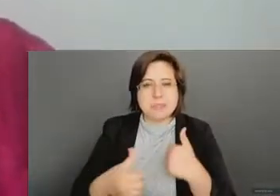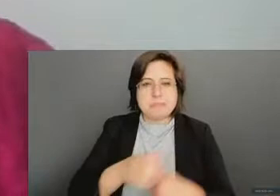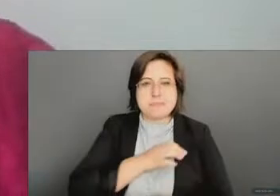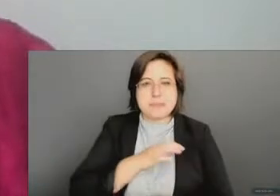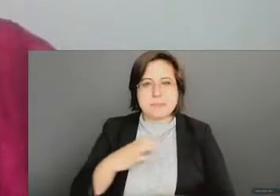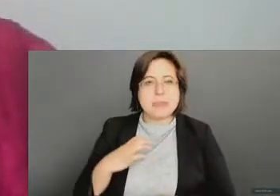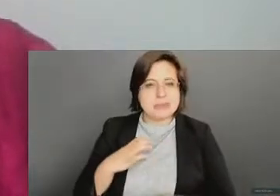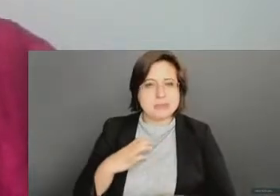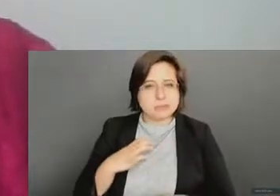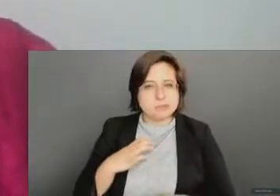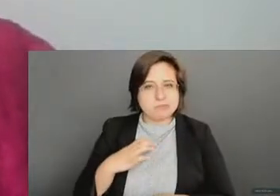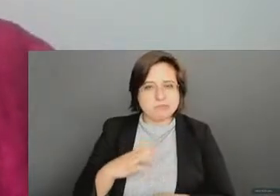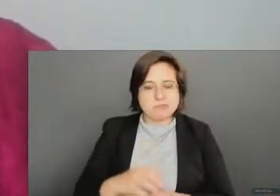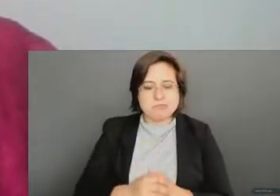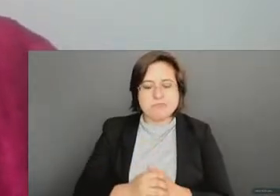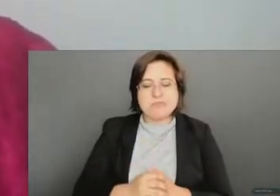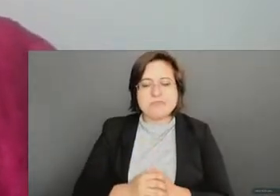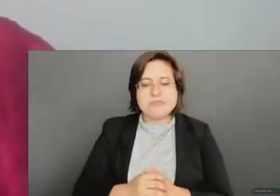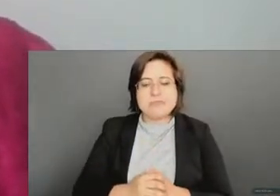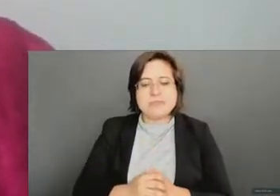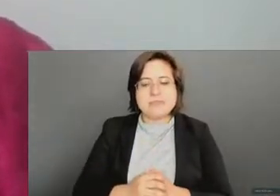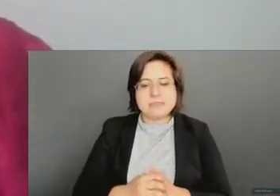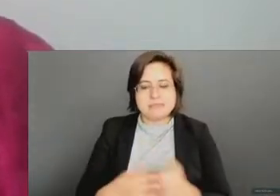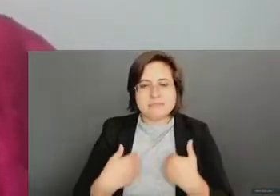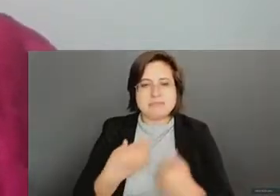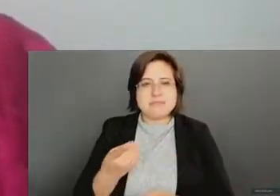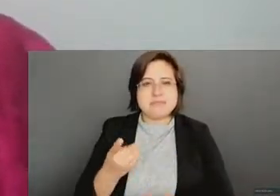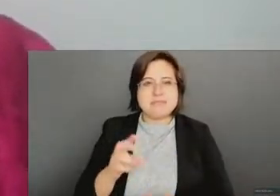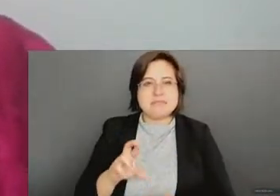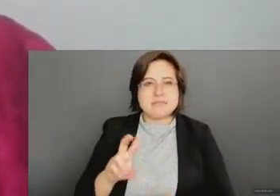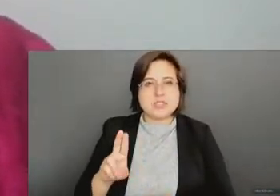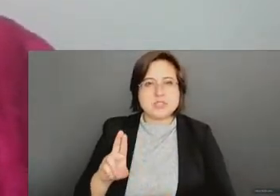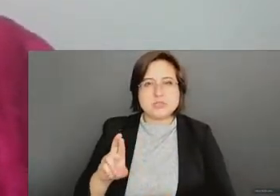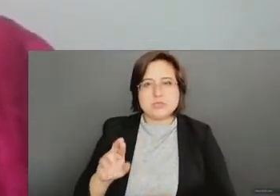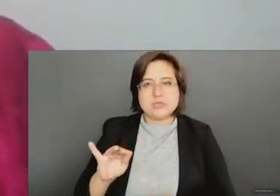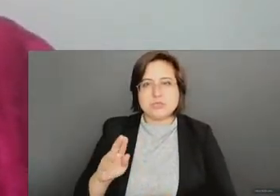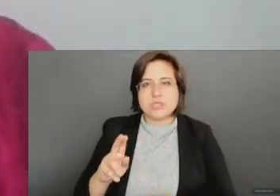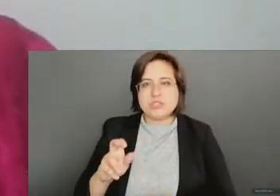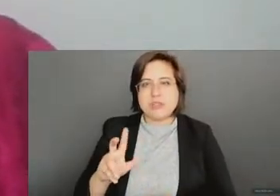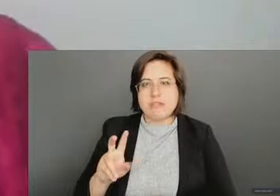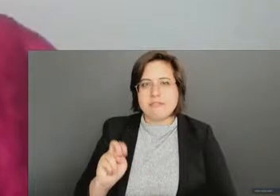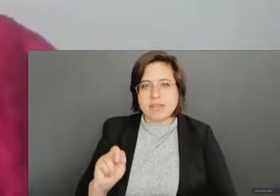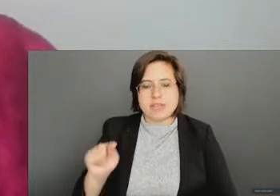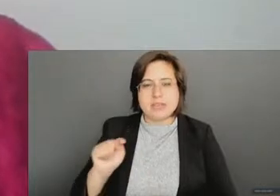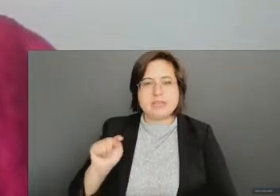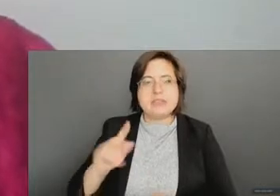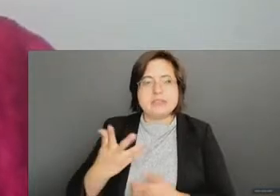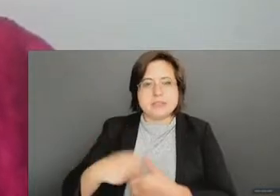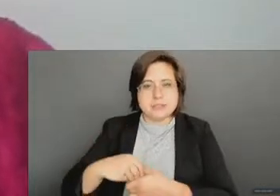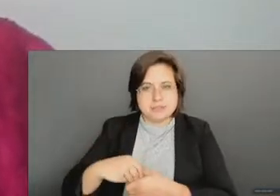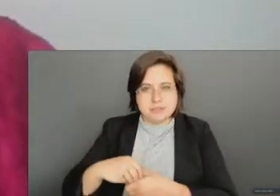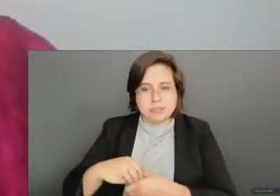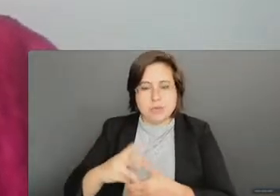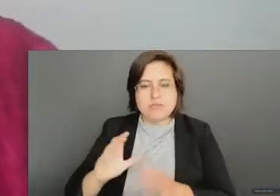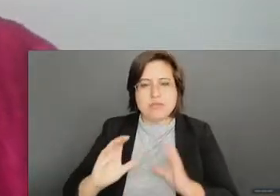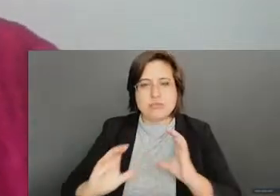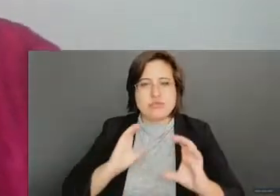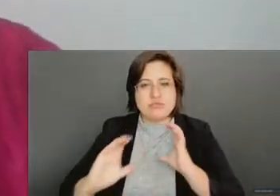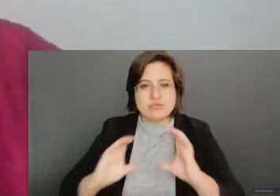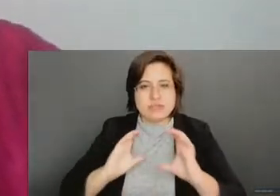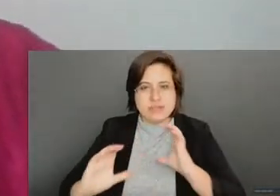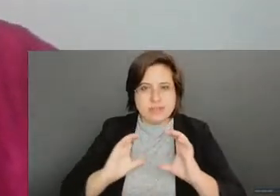subcommittees, and we have Dr. Rachel Levine, who is actually part of the communications